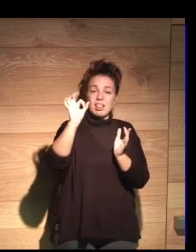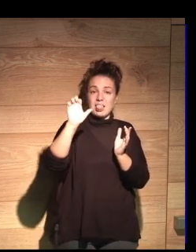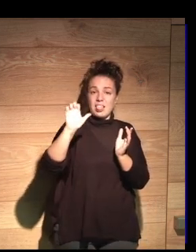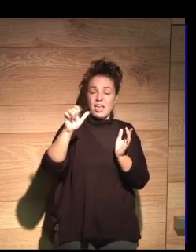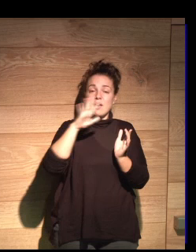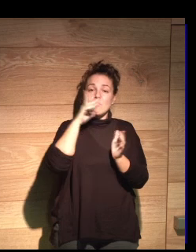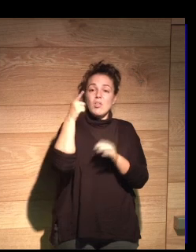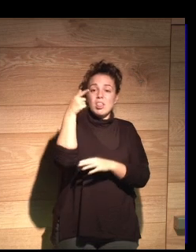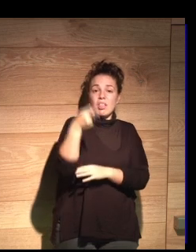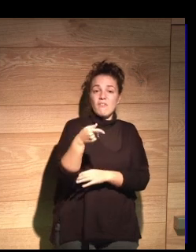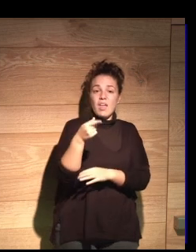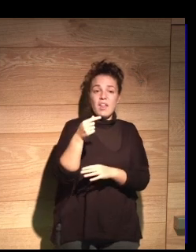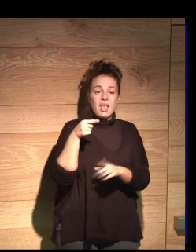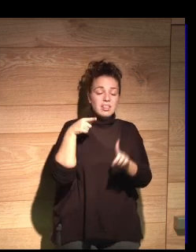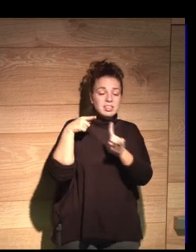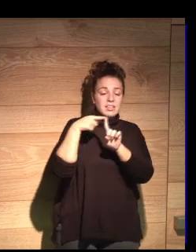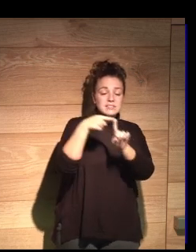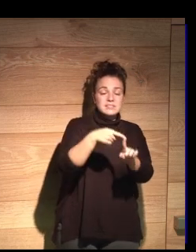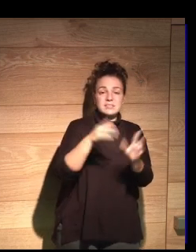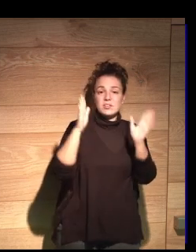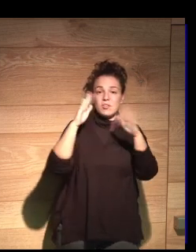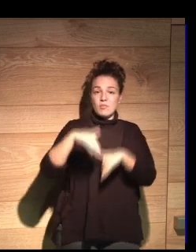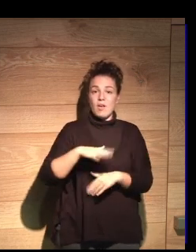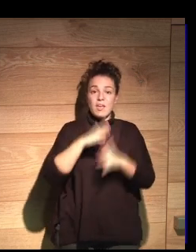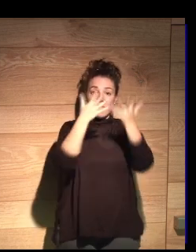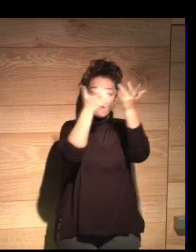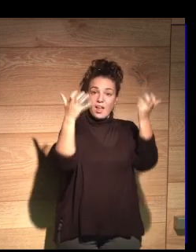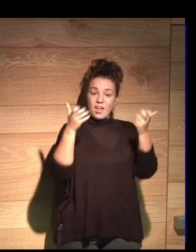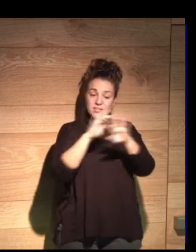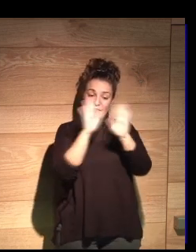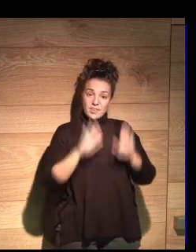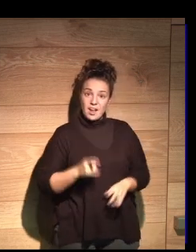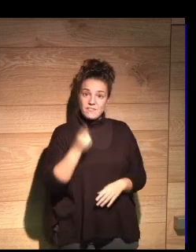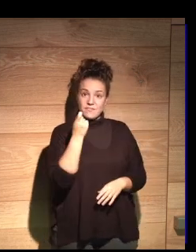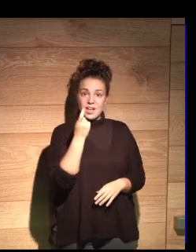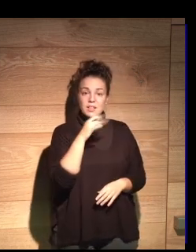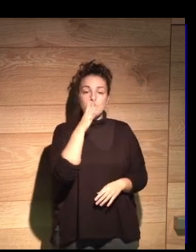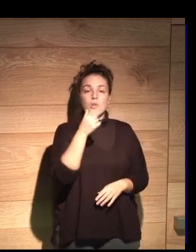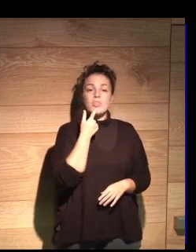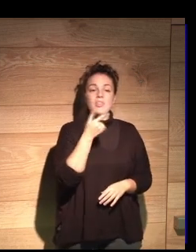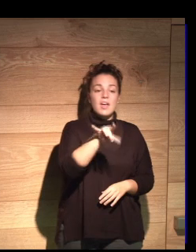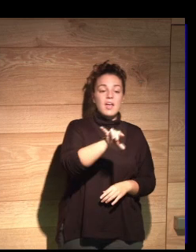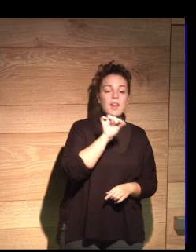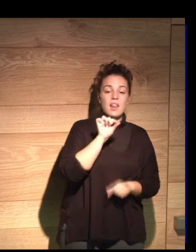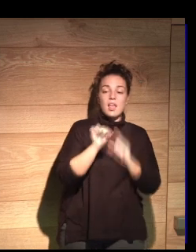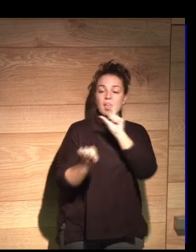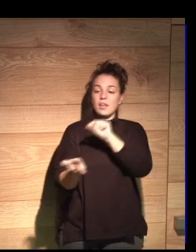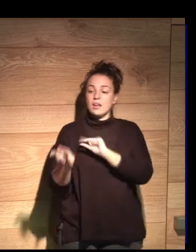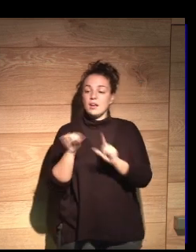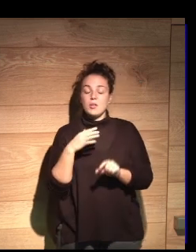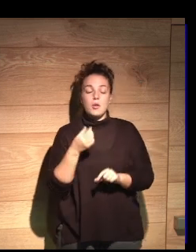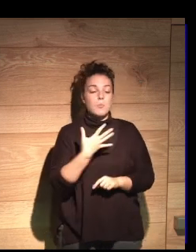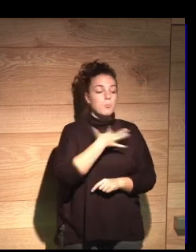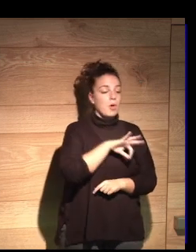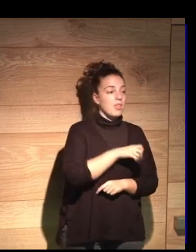down anywhere, as its destiny is not. And the final sentence that is missing, that is not there, which says it can